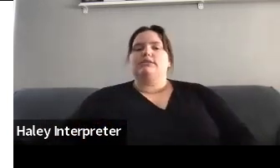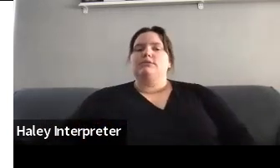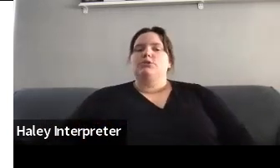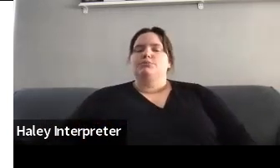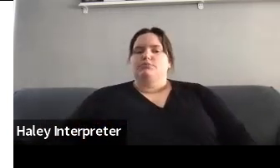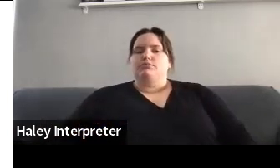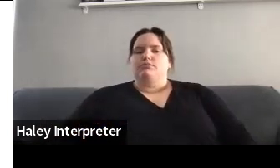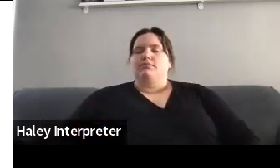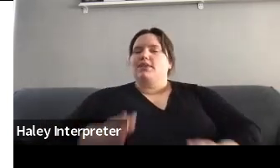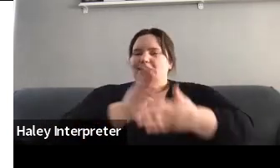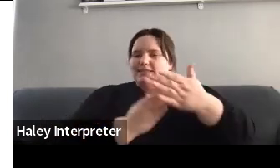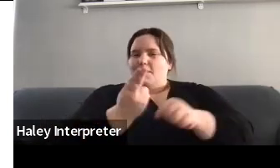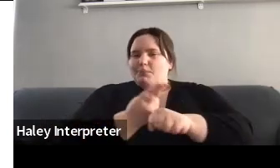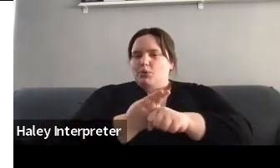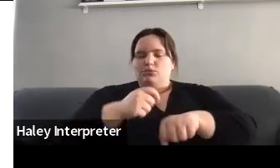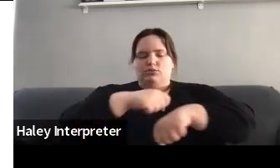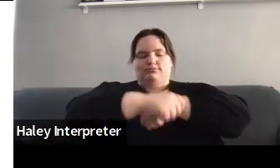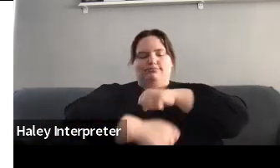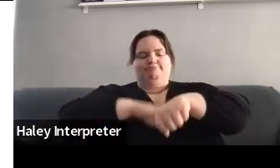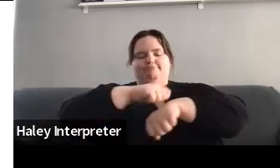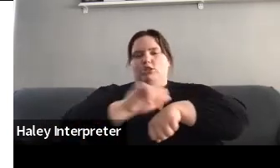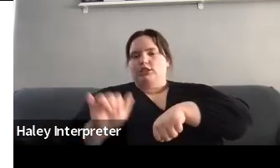that go around the wrist, I believe.